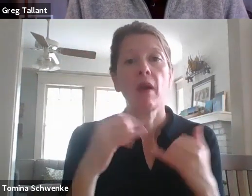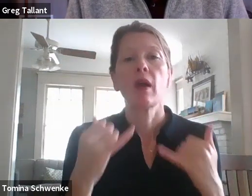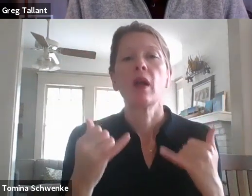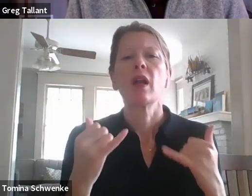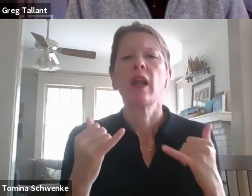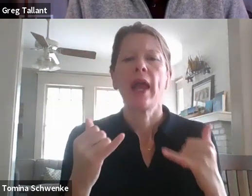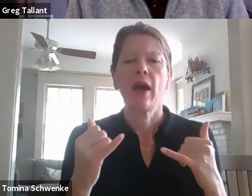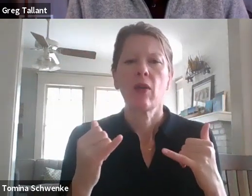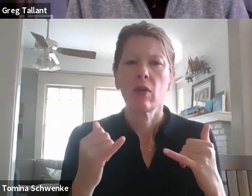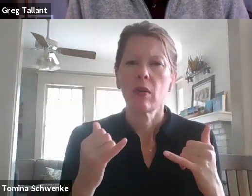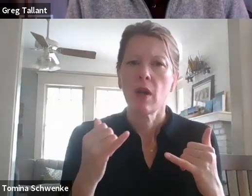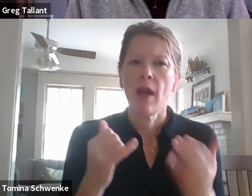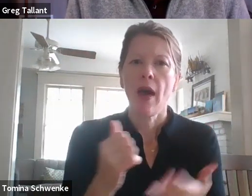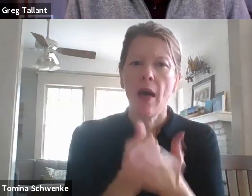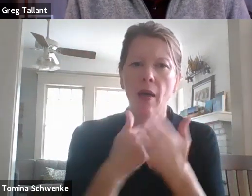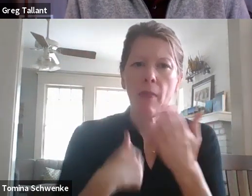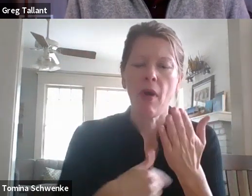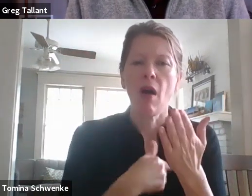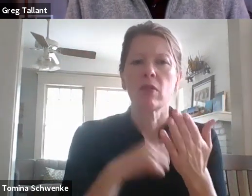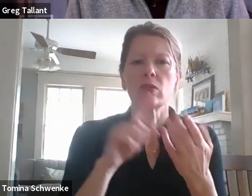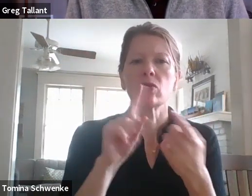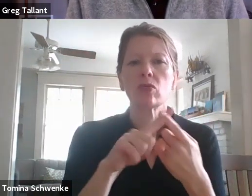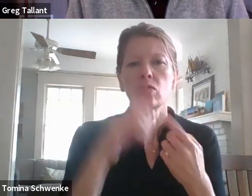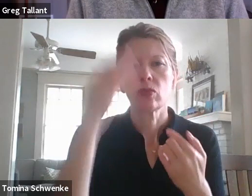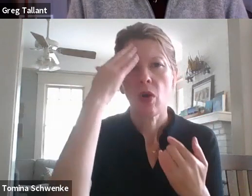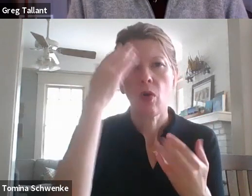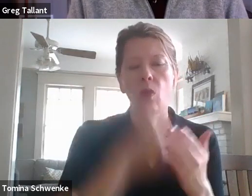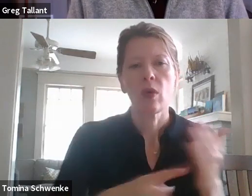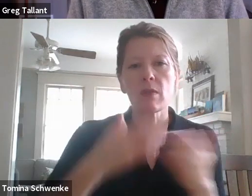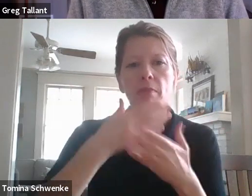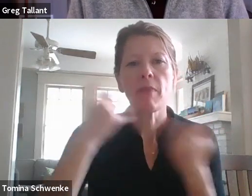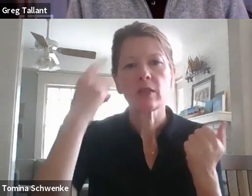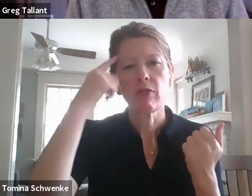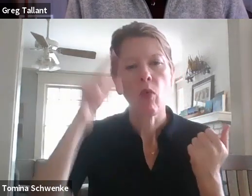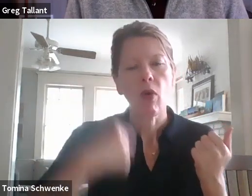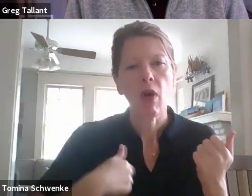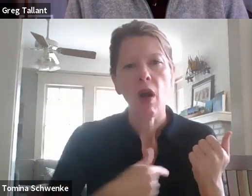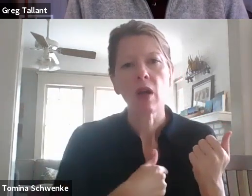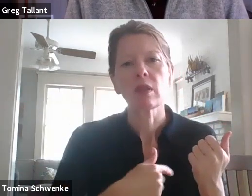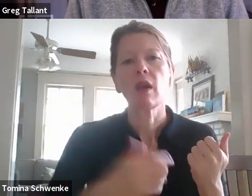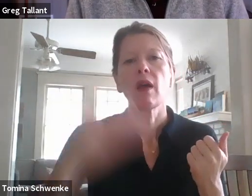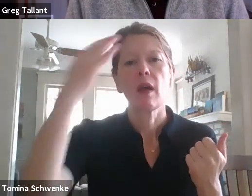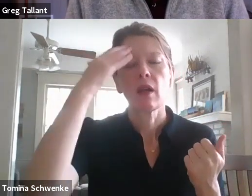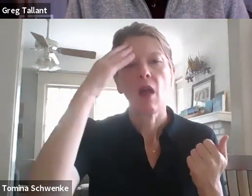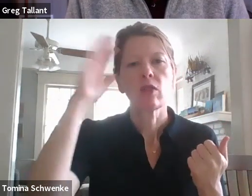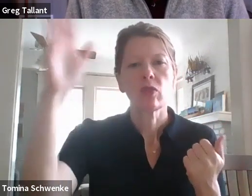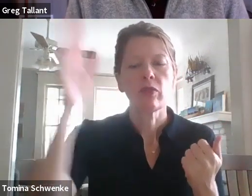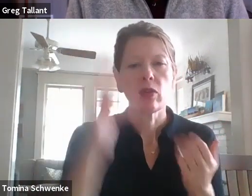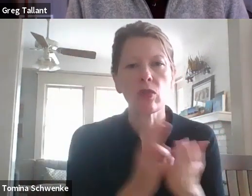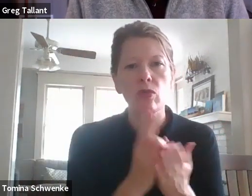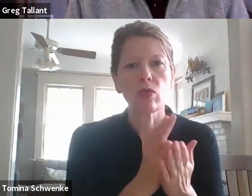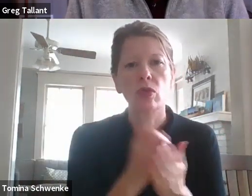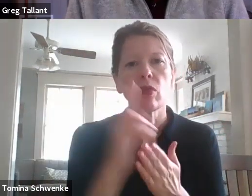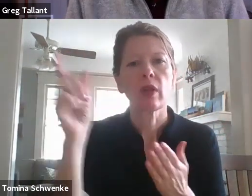as may be best for us, granting us in this world knowledge of your truth, and in the age to come,